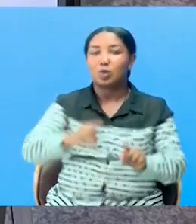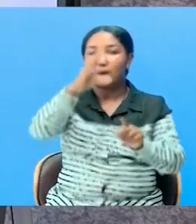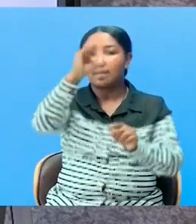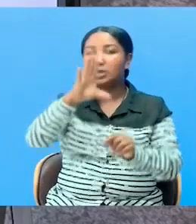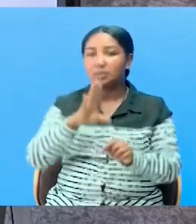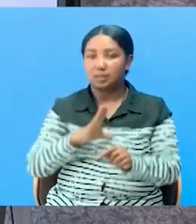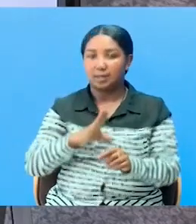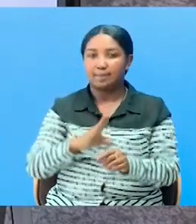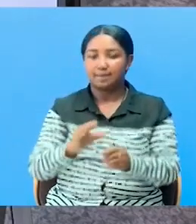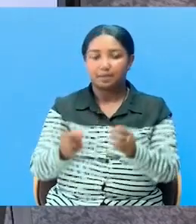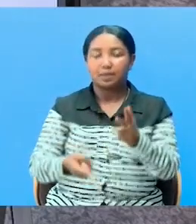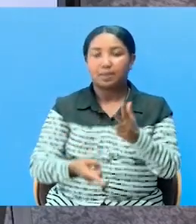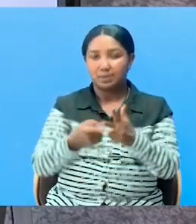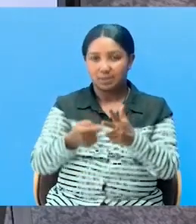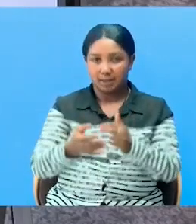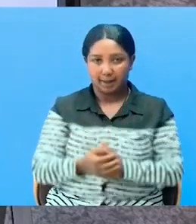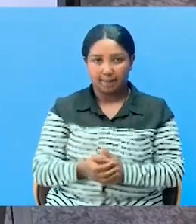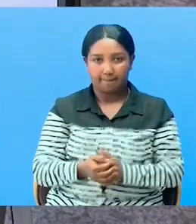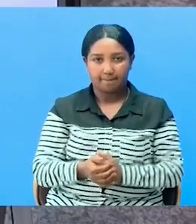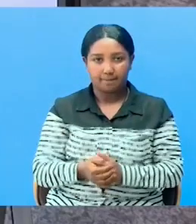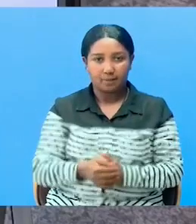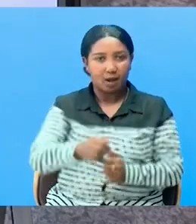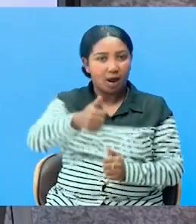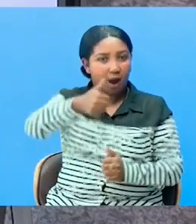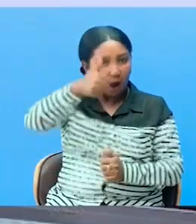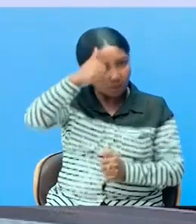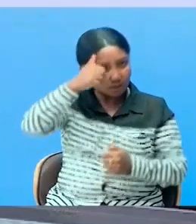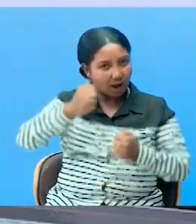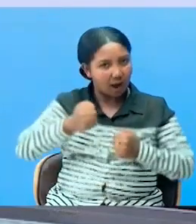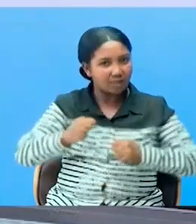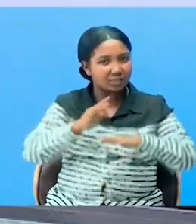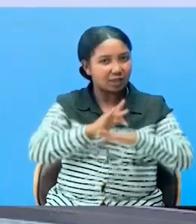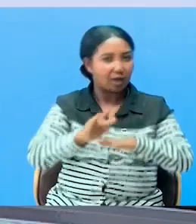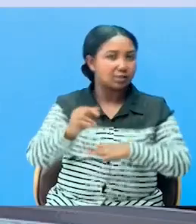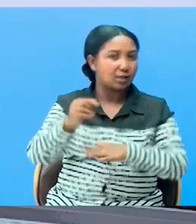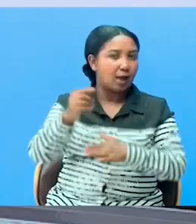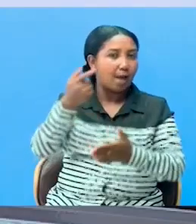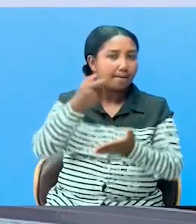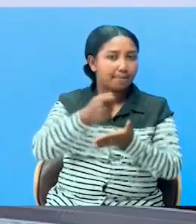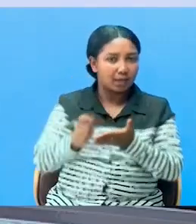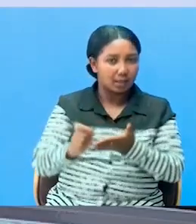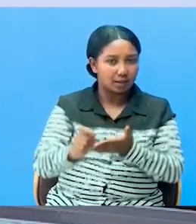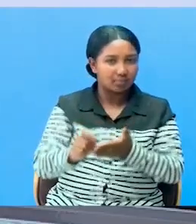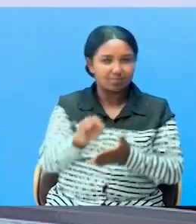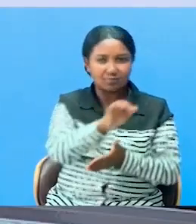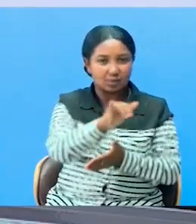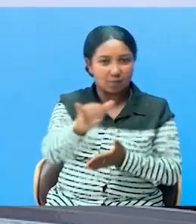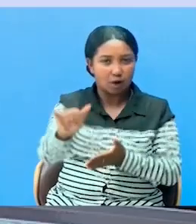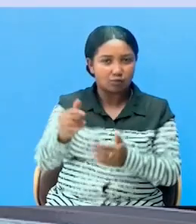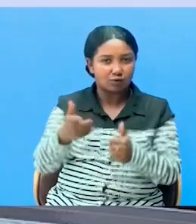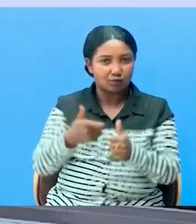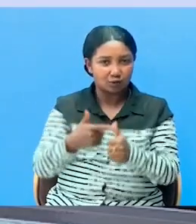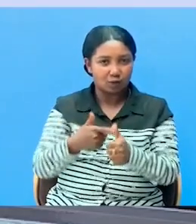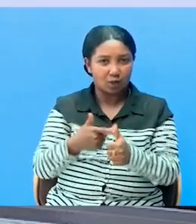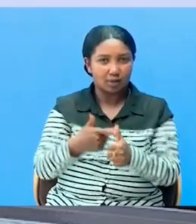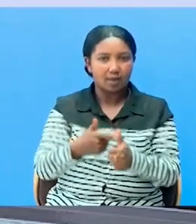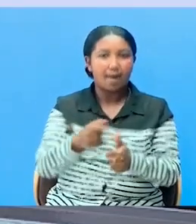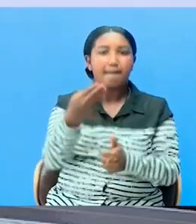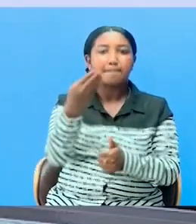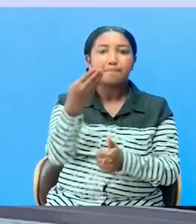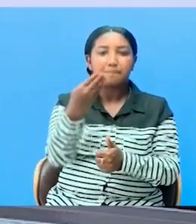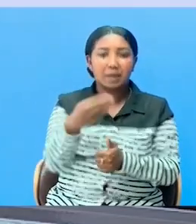person. Number 3, Abdi has dash pen. Similar to the first one. Pen